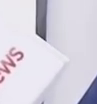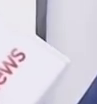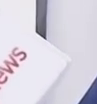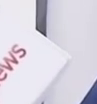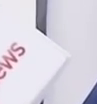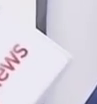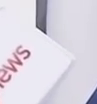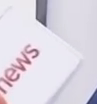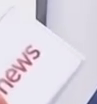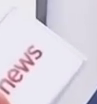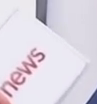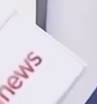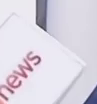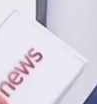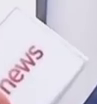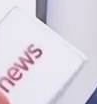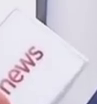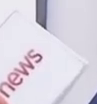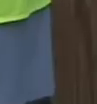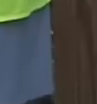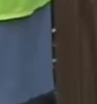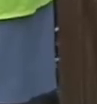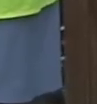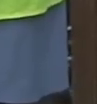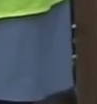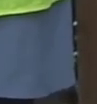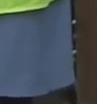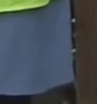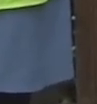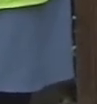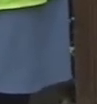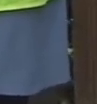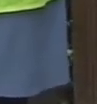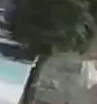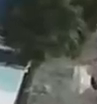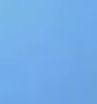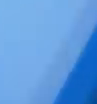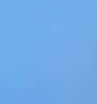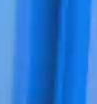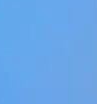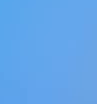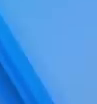Attorney General Carl Bethel rejects the grounds of a lawsuit to stop shantytown demolition.